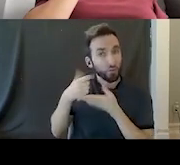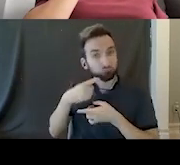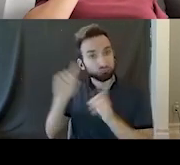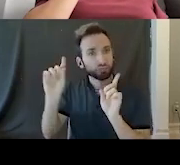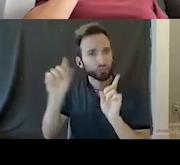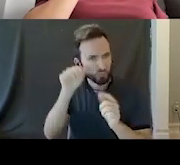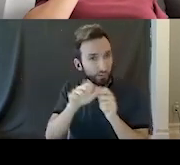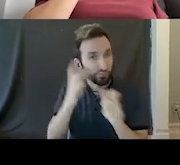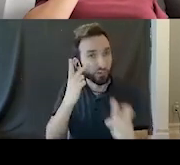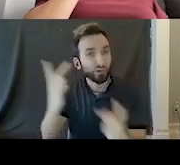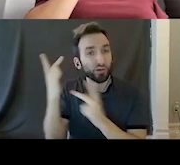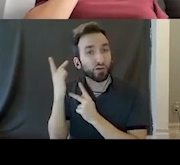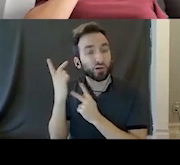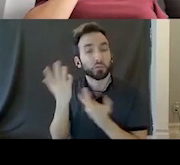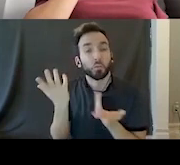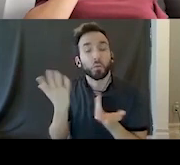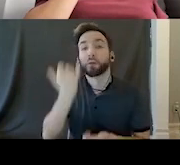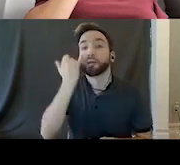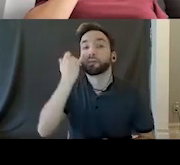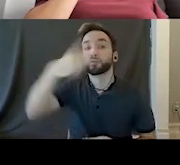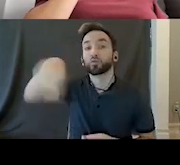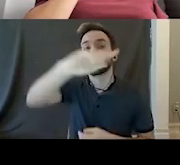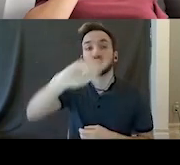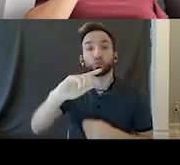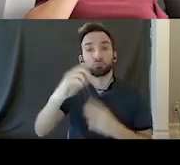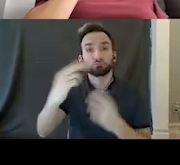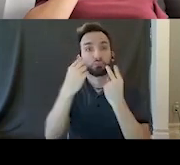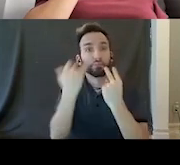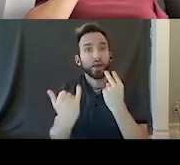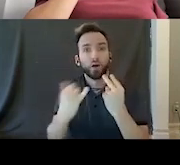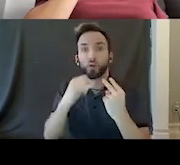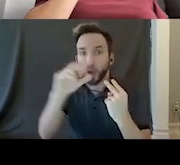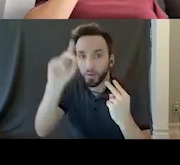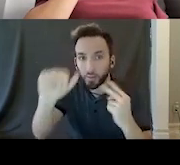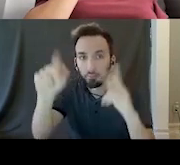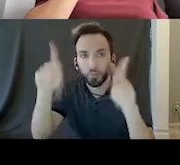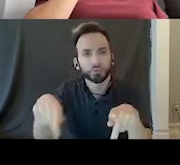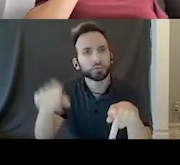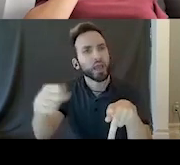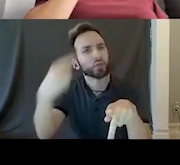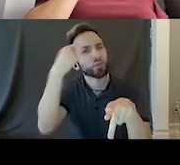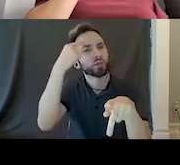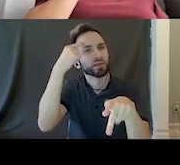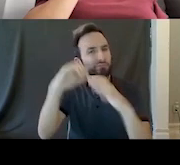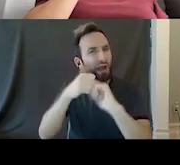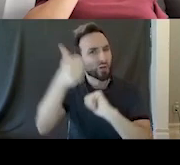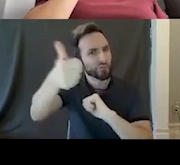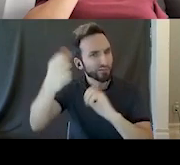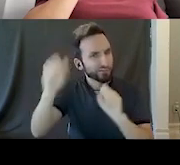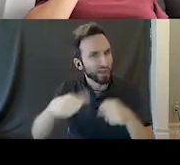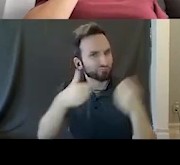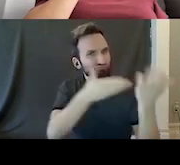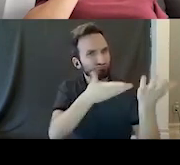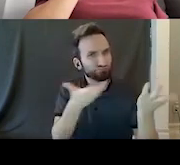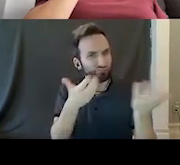change ableism in education? So yeah, okay. If you see a teacher not respecting accommodations, take the side